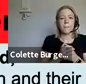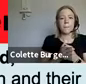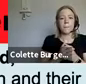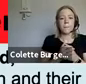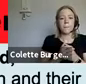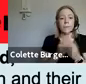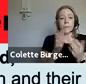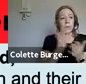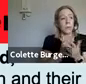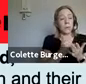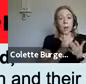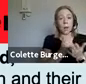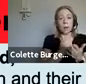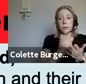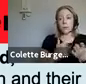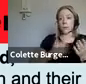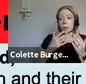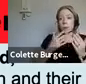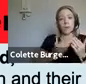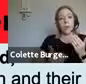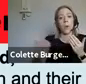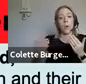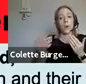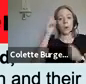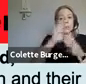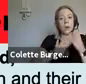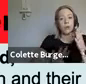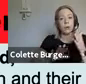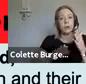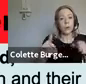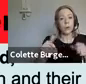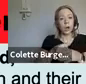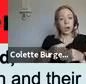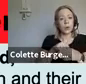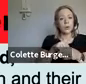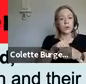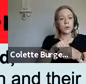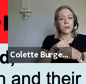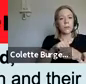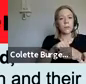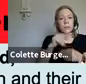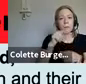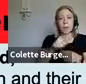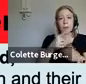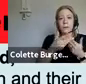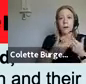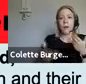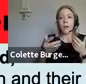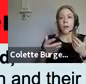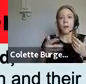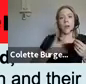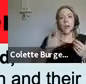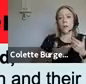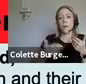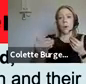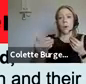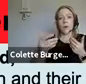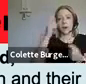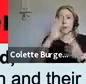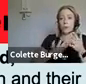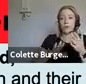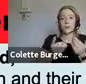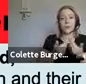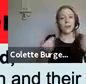lifelong experience of inclusion instead of a lifelong experience of segregation for many